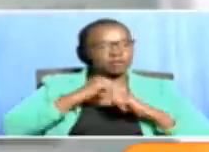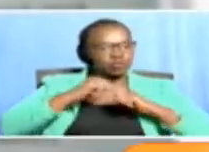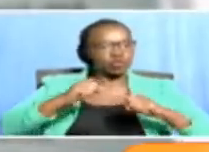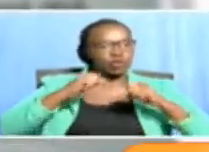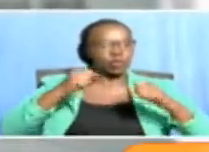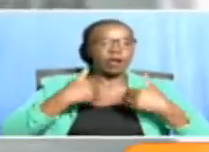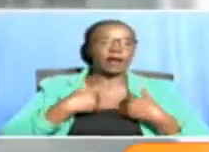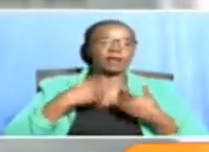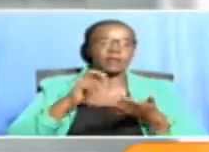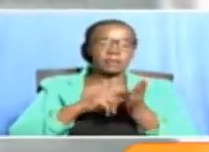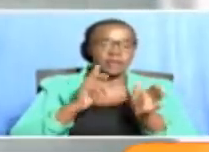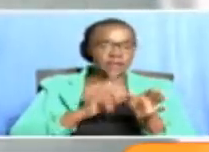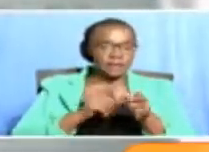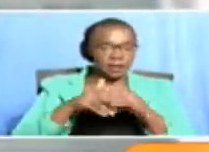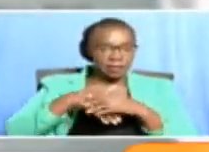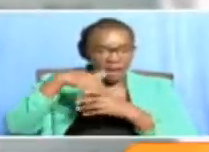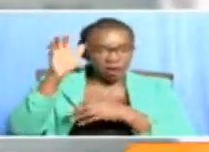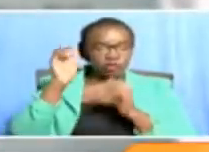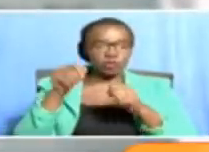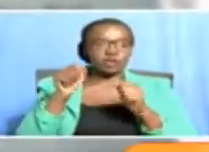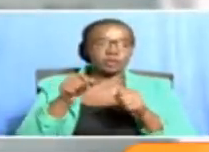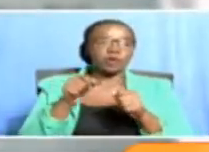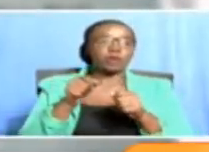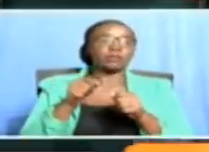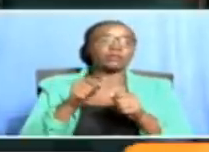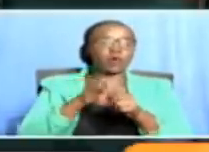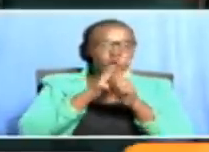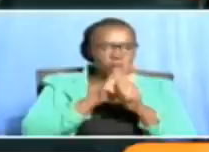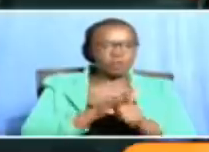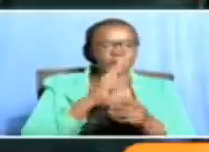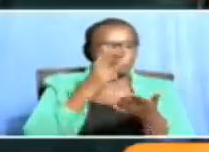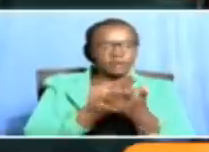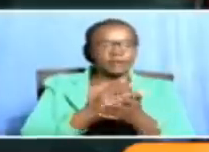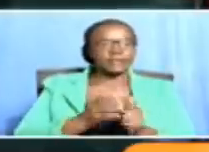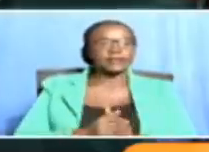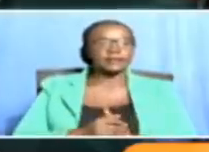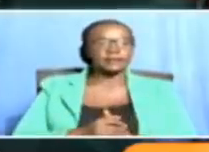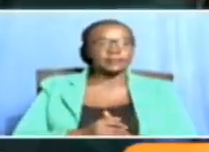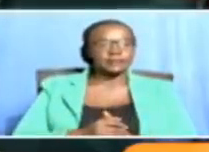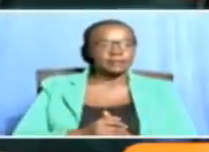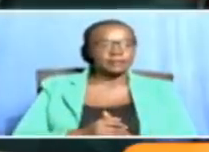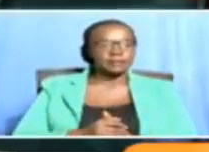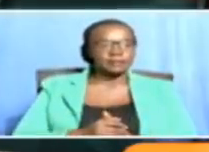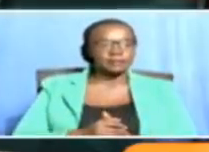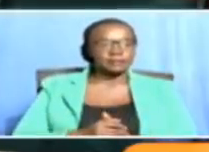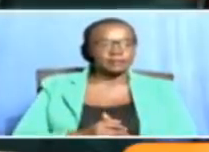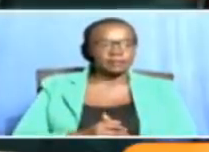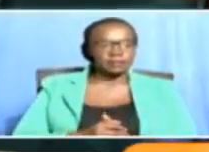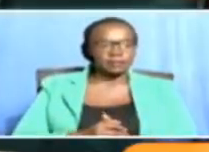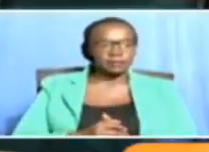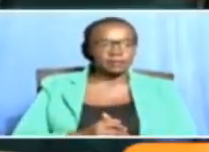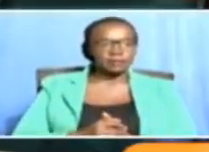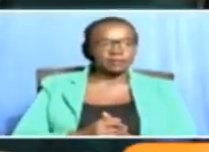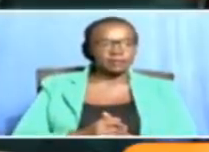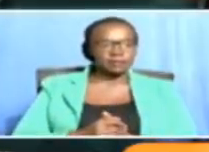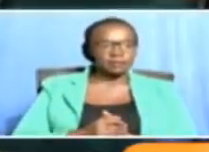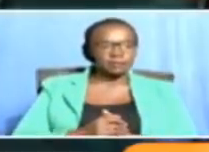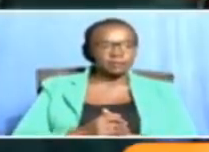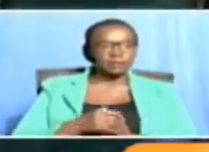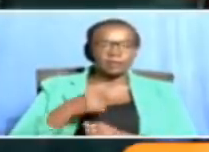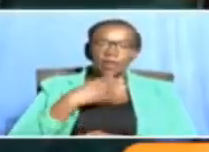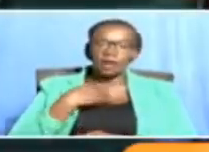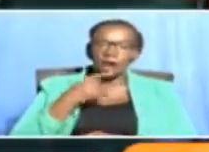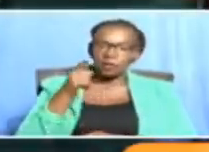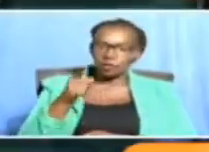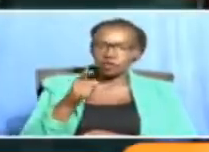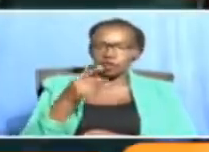her release might pave way for intimidation of key witnesses. I want to place it before the judge, maybe Wednesday, so that you